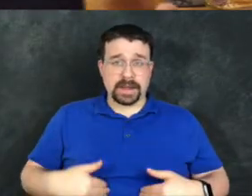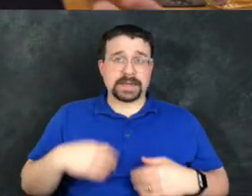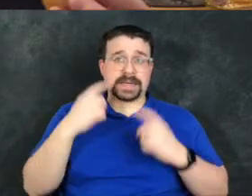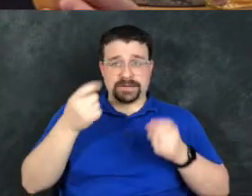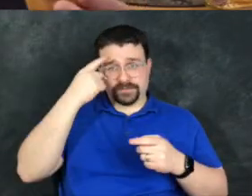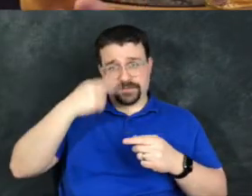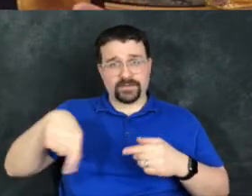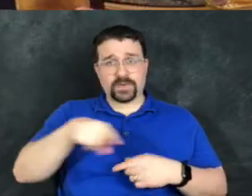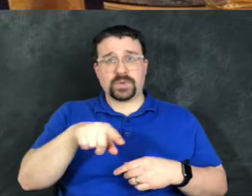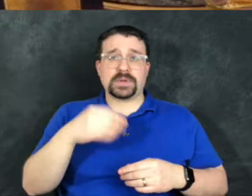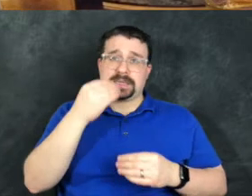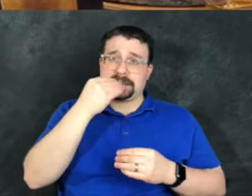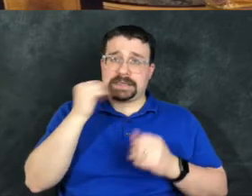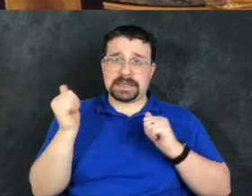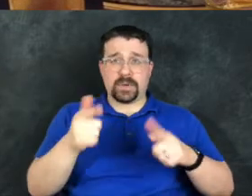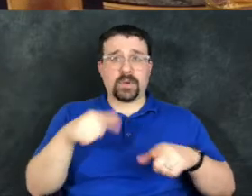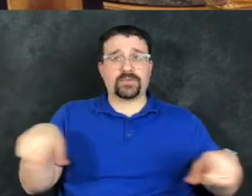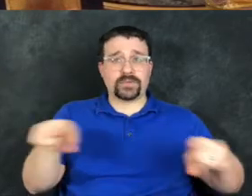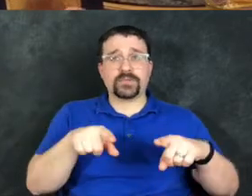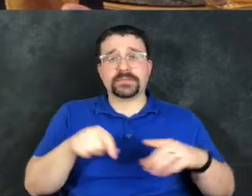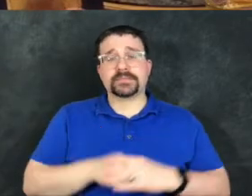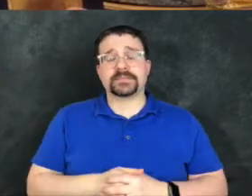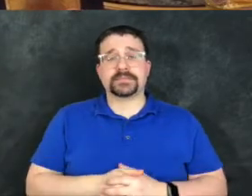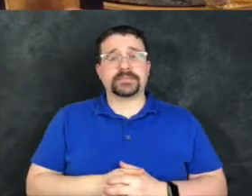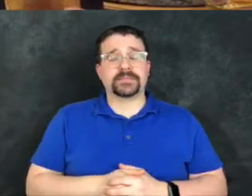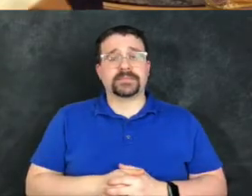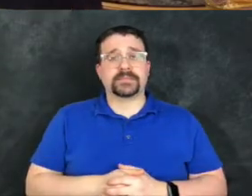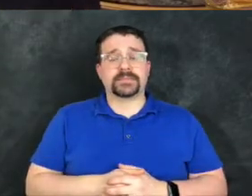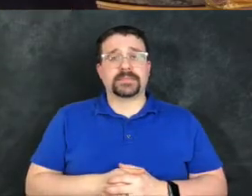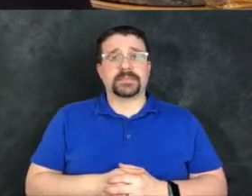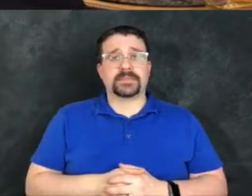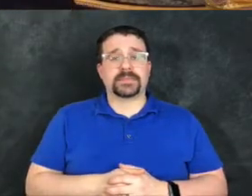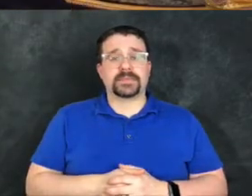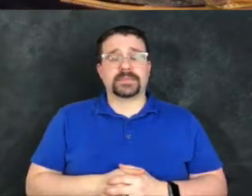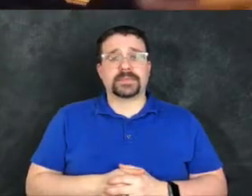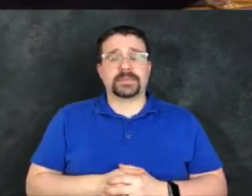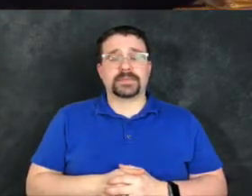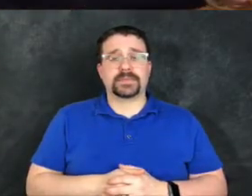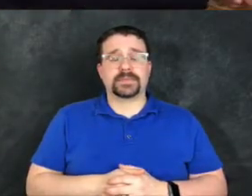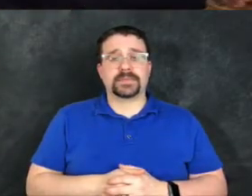And he said, "This is my body given for you. Take and eat."